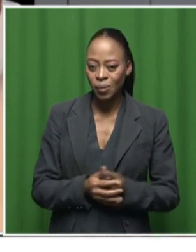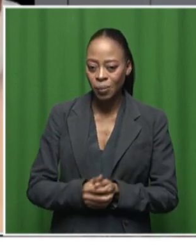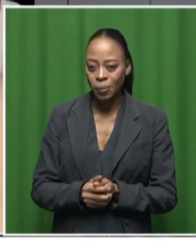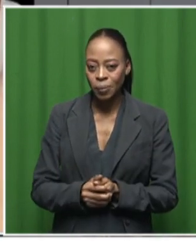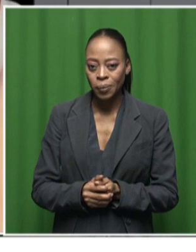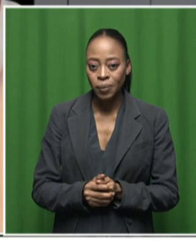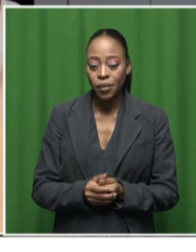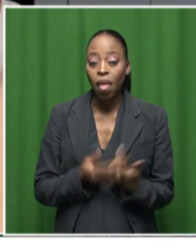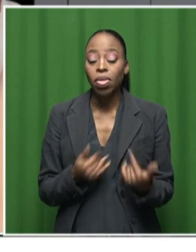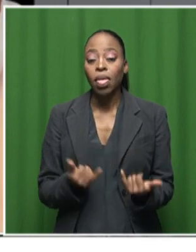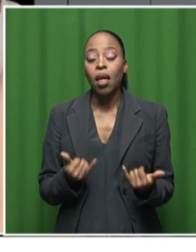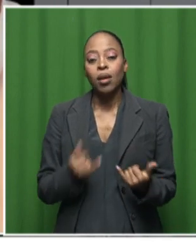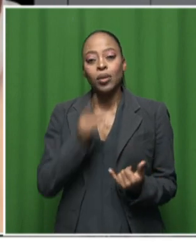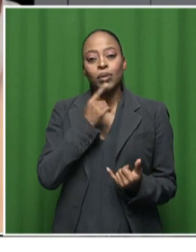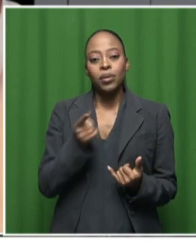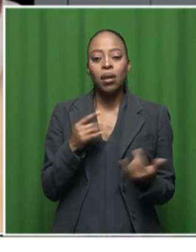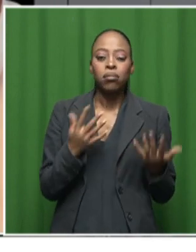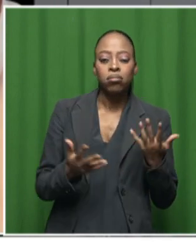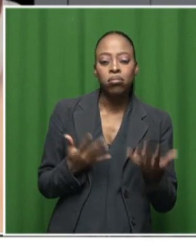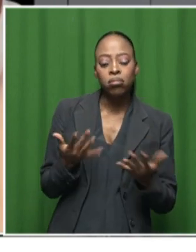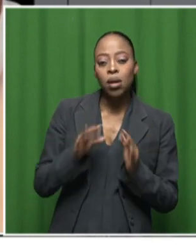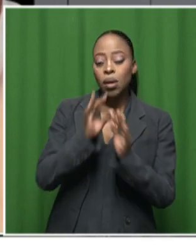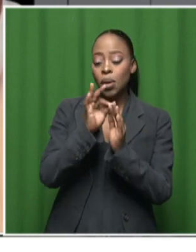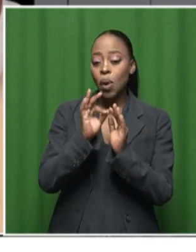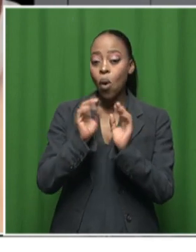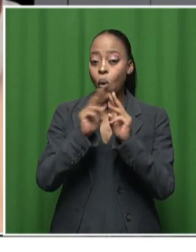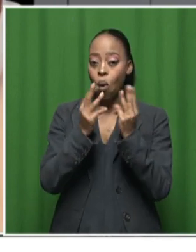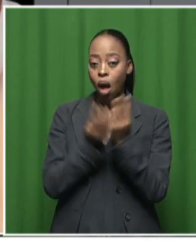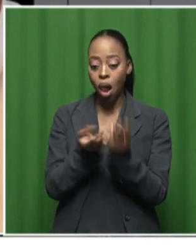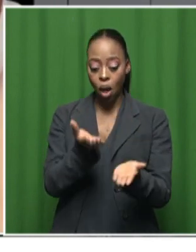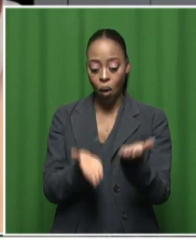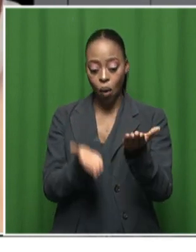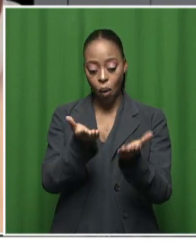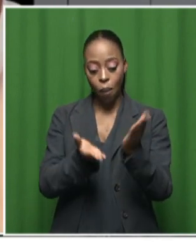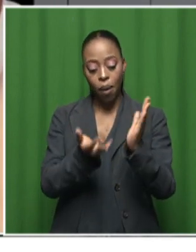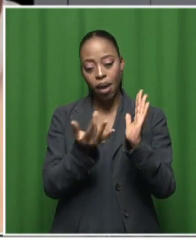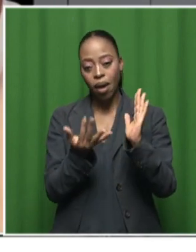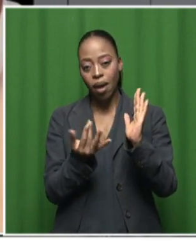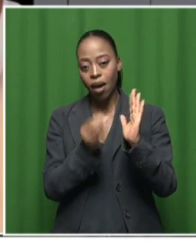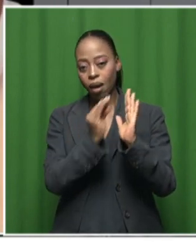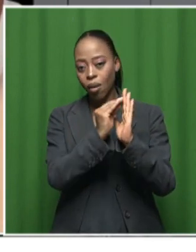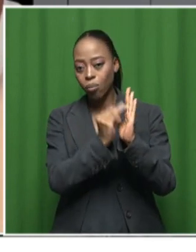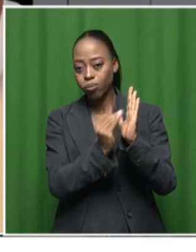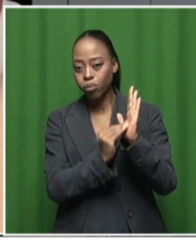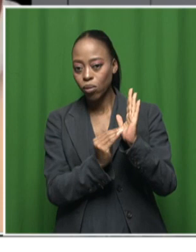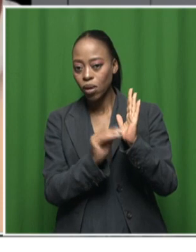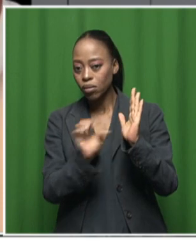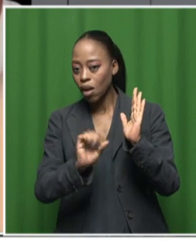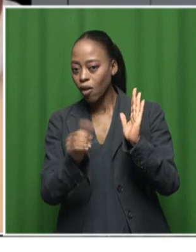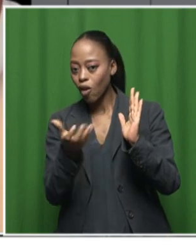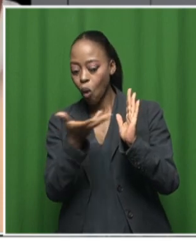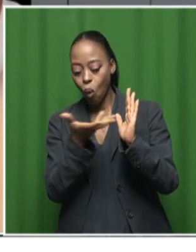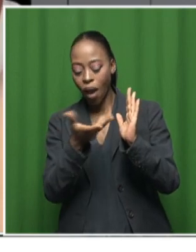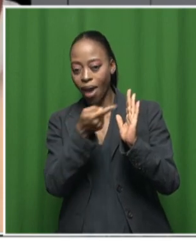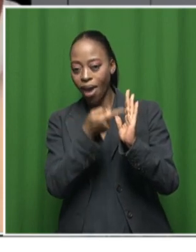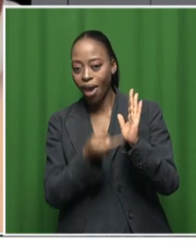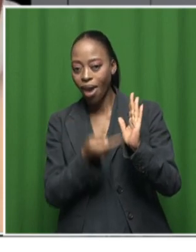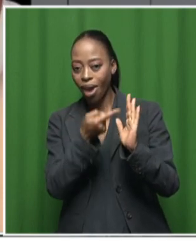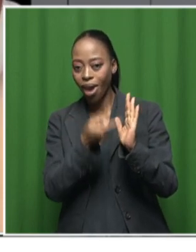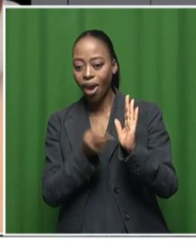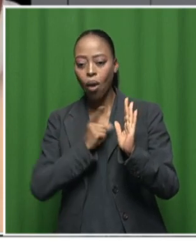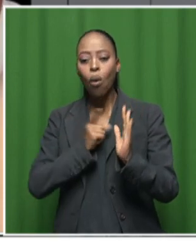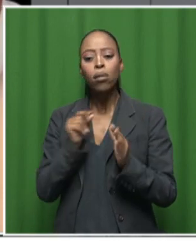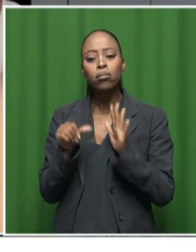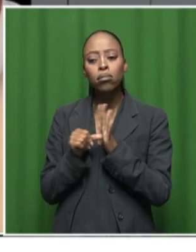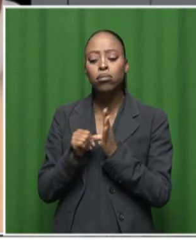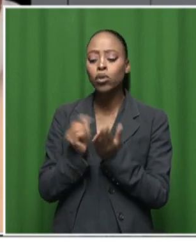at where we rank in the world, and I do bring this up as a conversation because it is important to compare